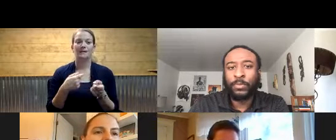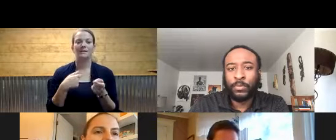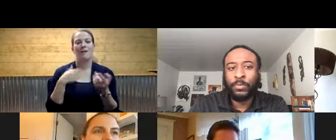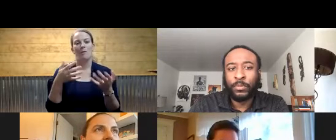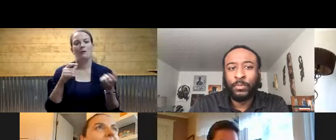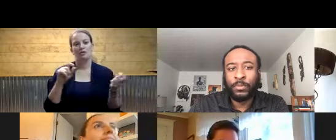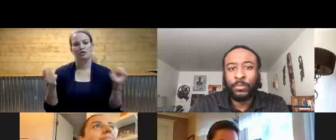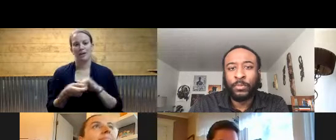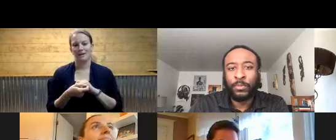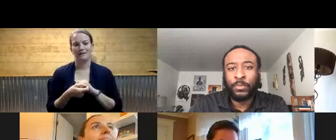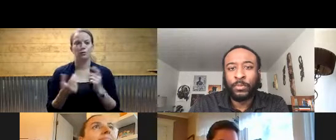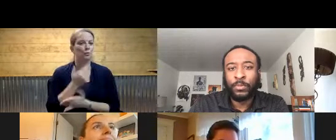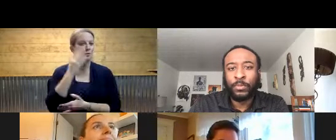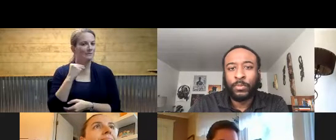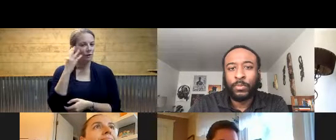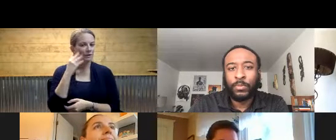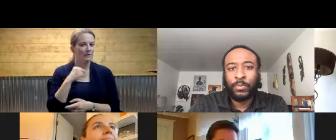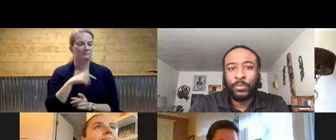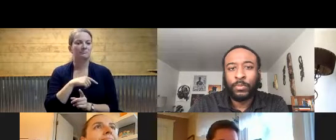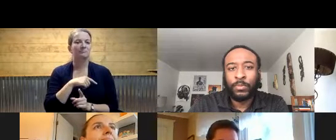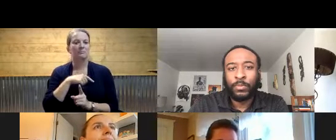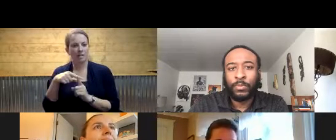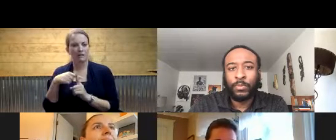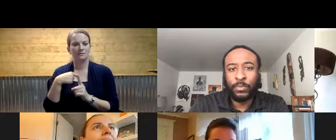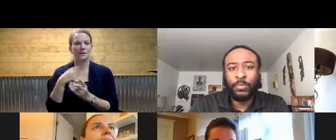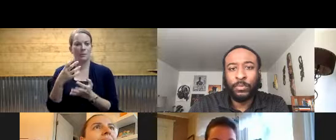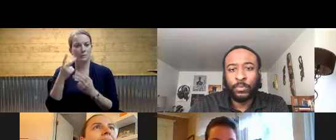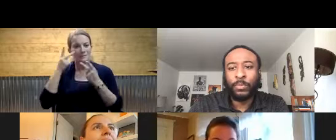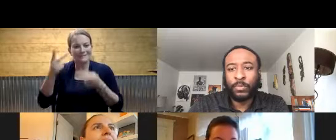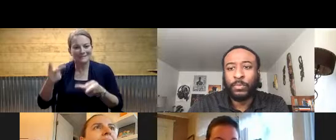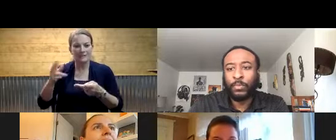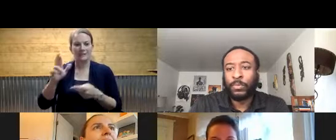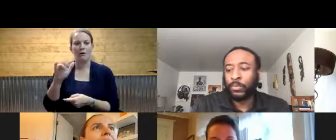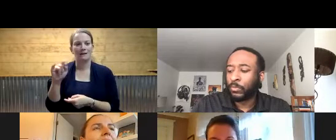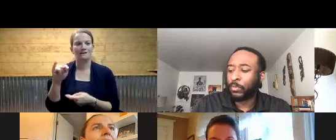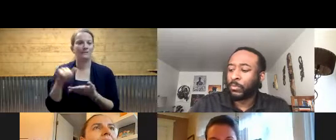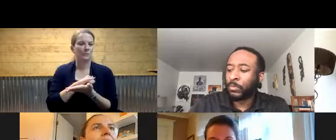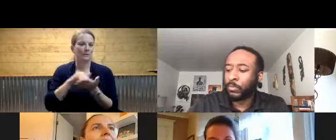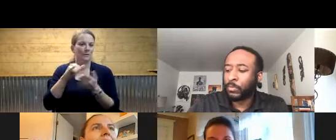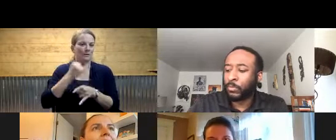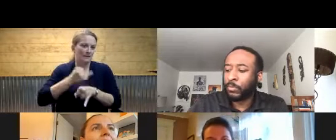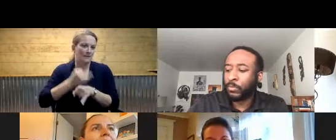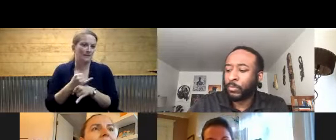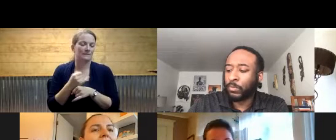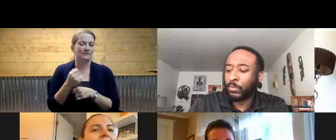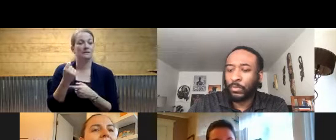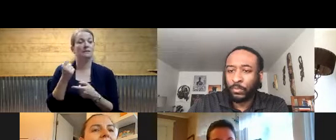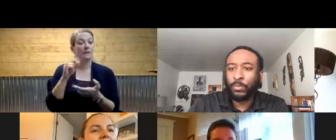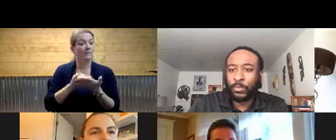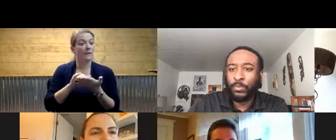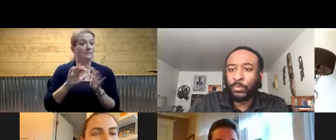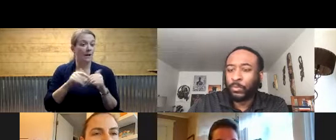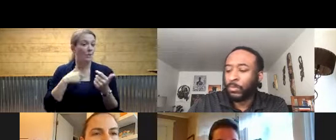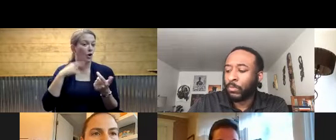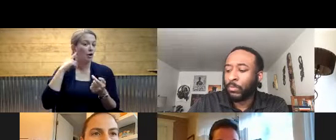and I wanted to actually also experience the RIT near campus, because that's how I actually originally heard about RIT. I knew